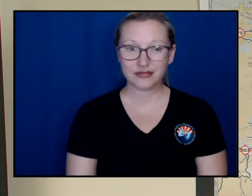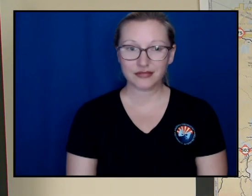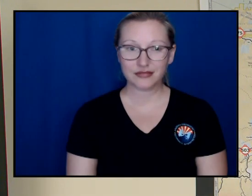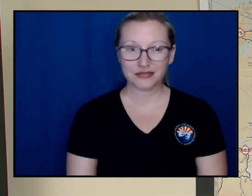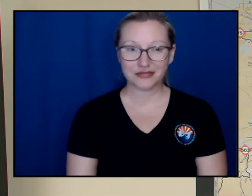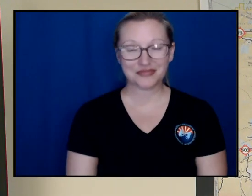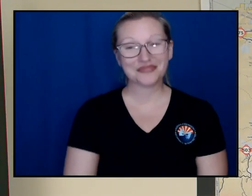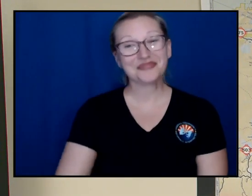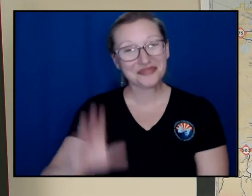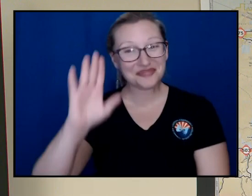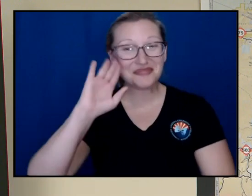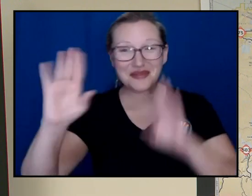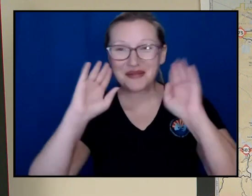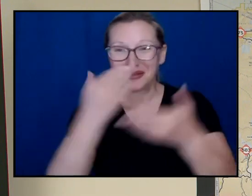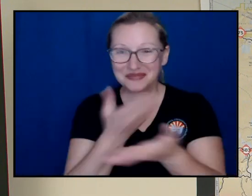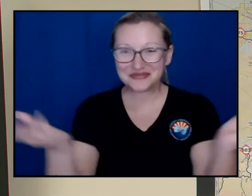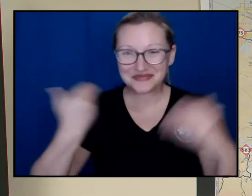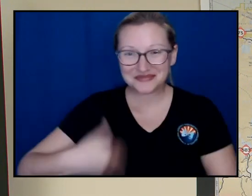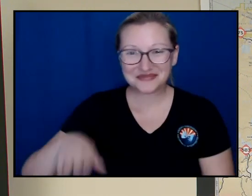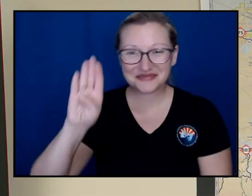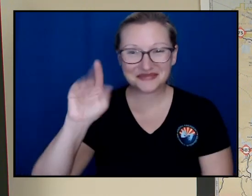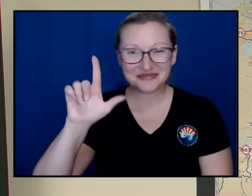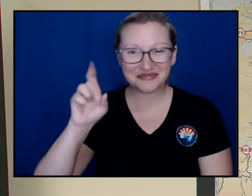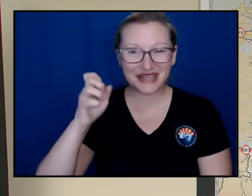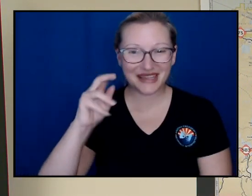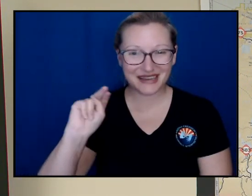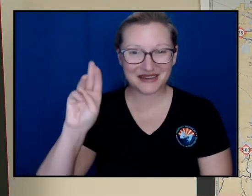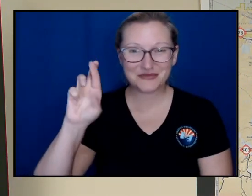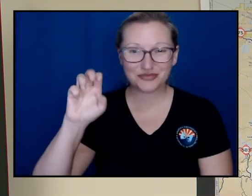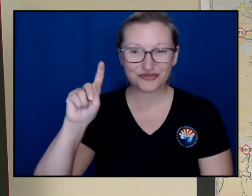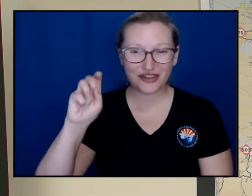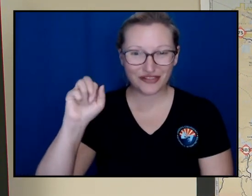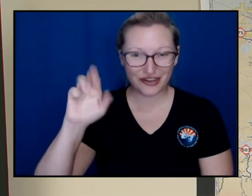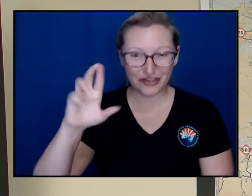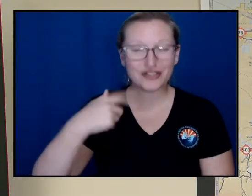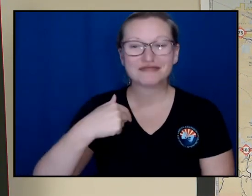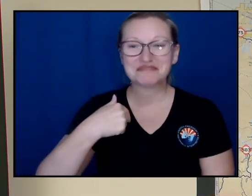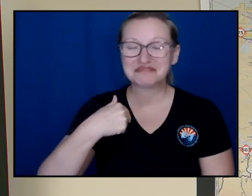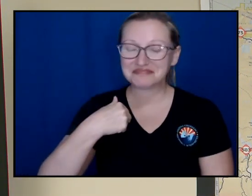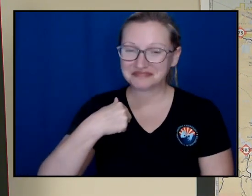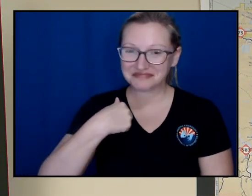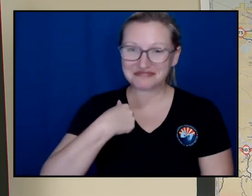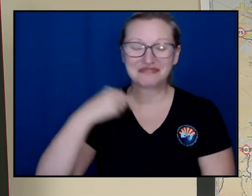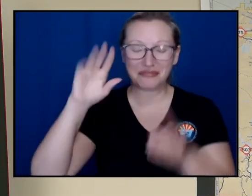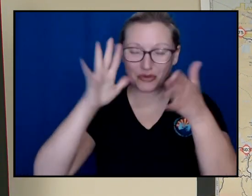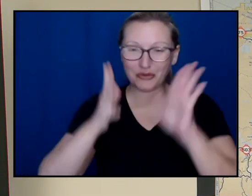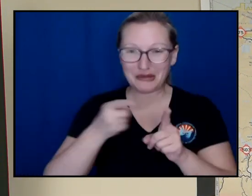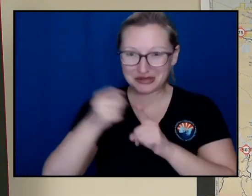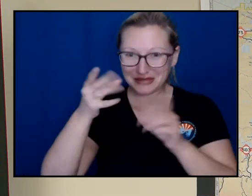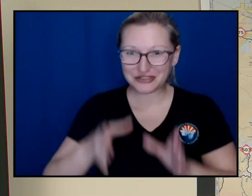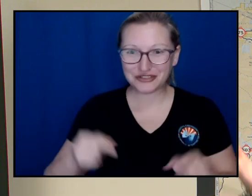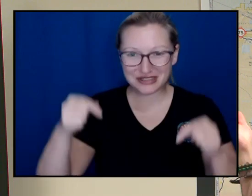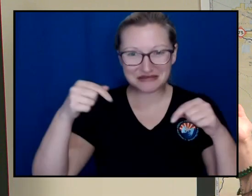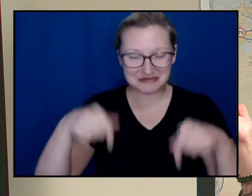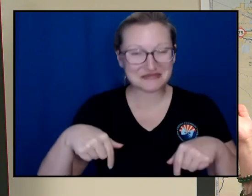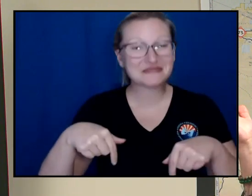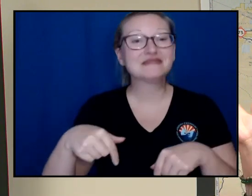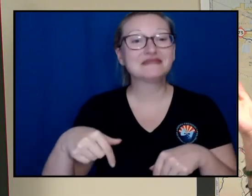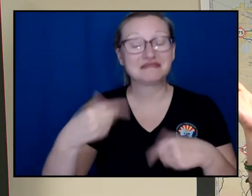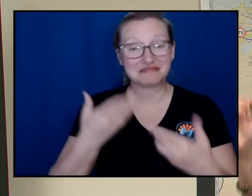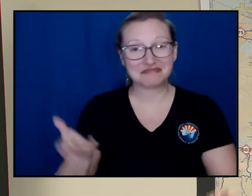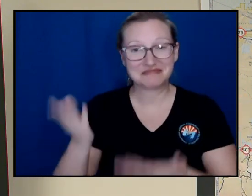Hello everyone, Bladen Breitreiter, Incident Meteorologist, here with